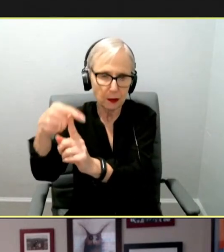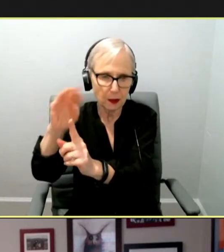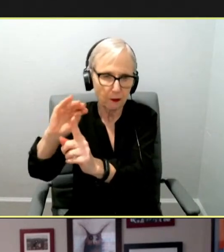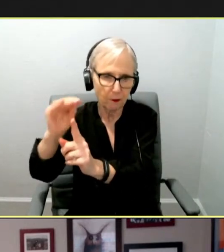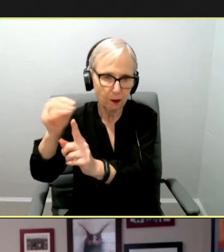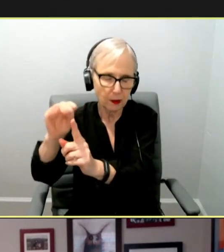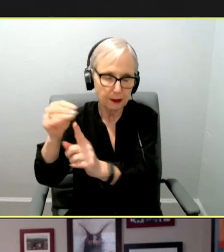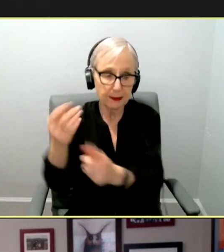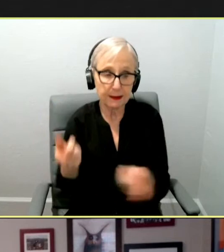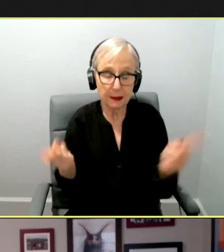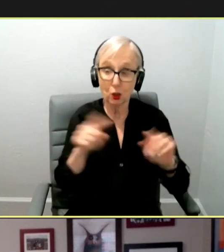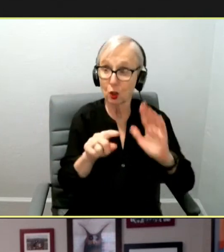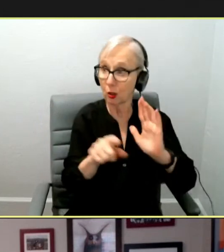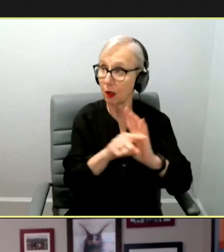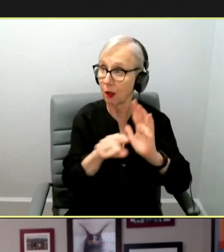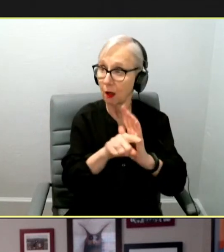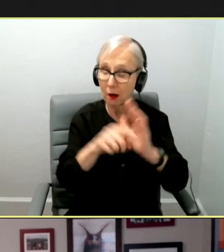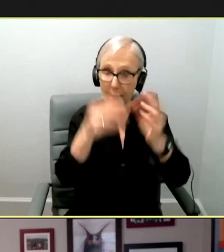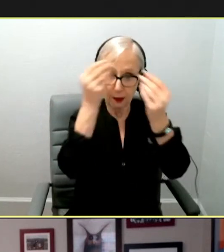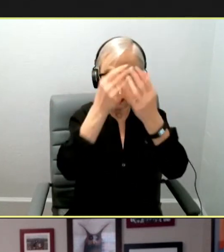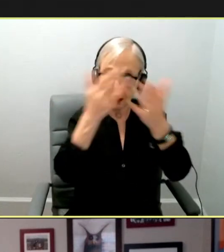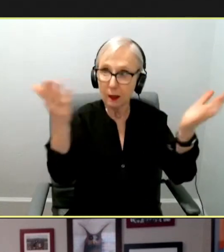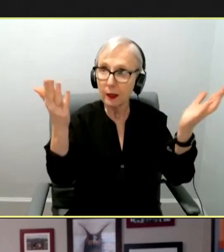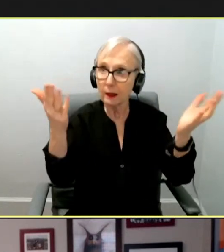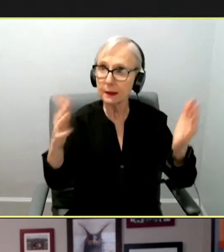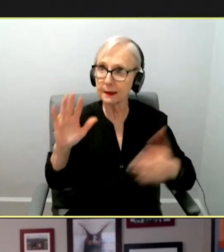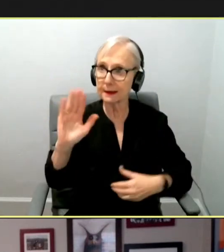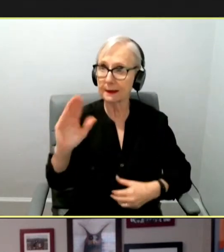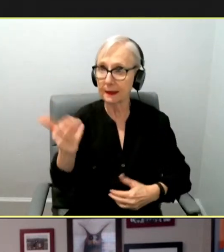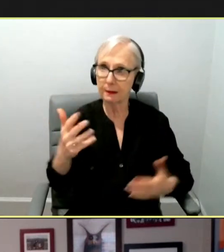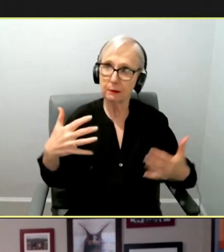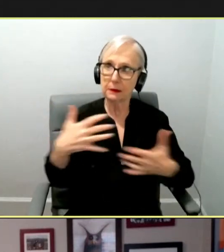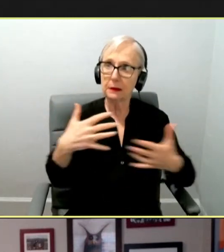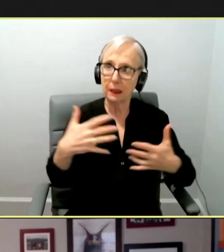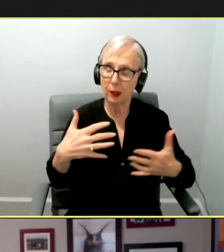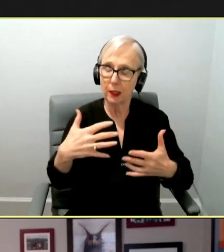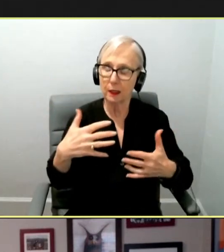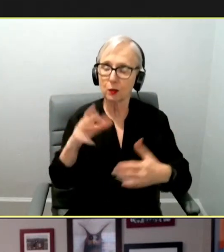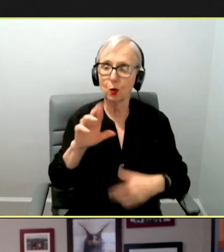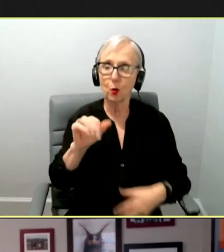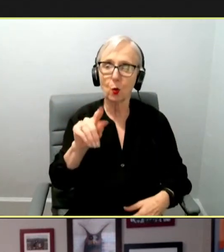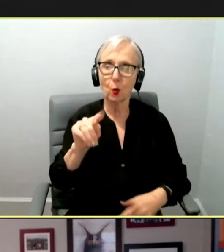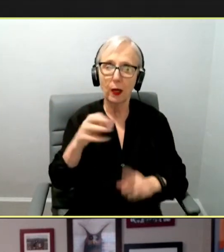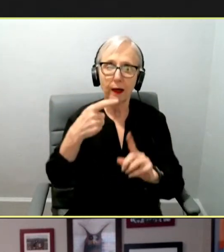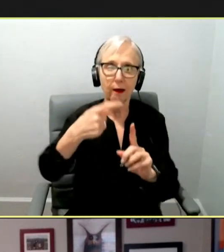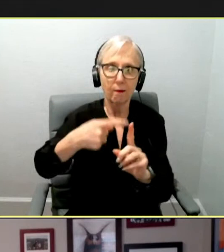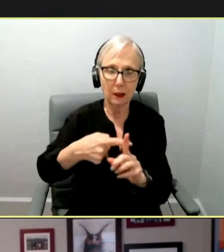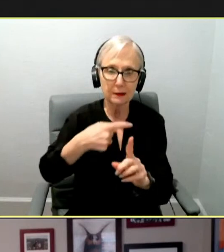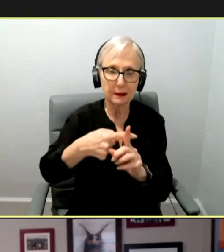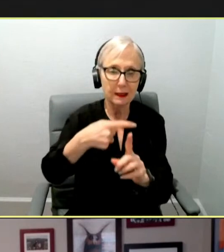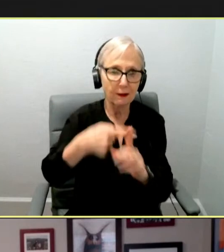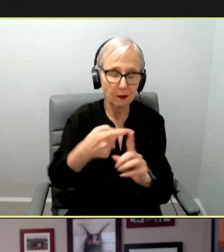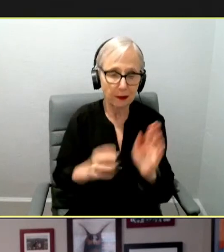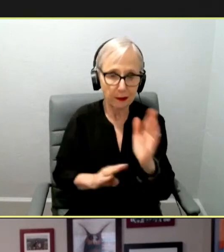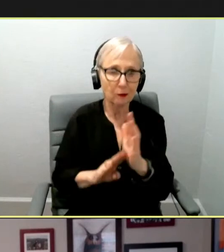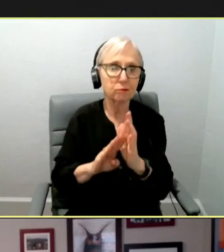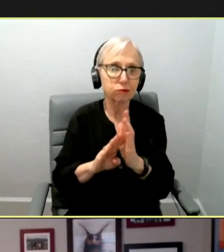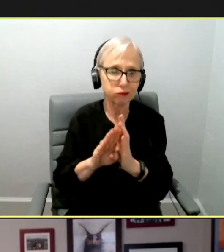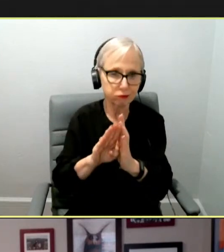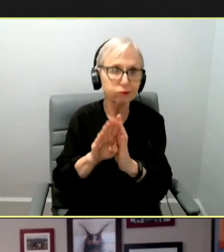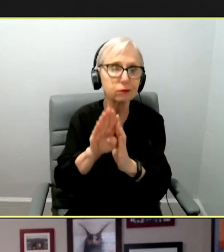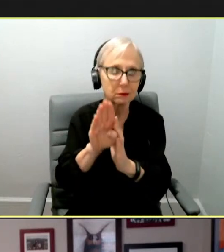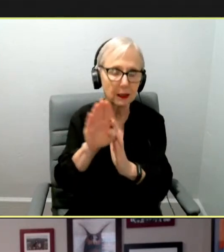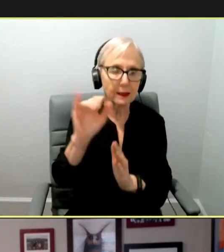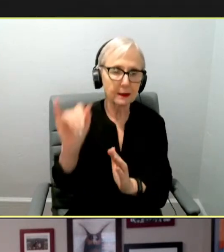sounding the alarm saying that this looks really scary because the rate of positivity could go up substantially as